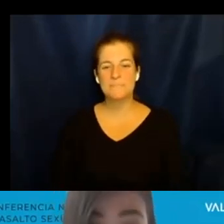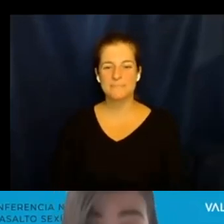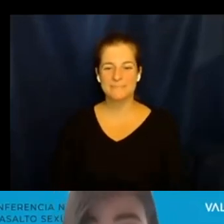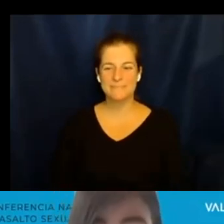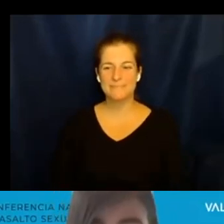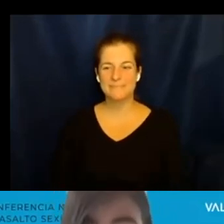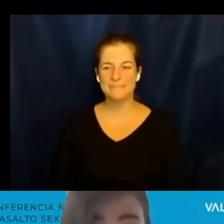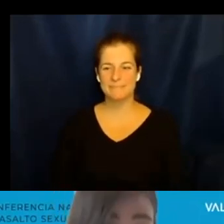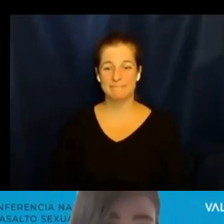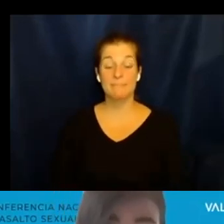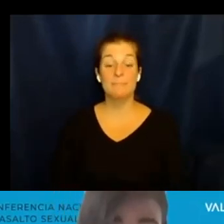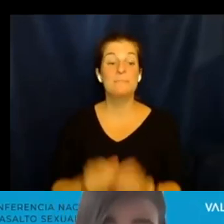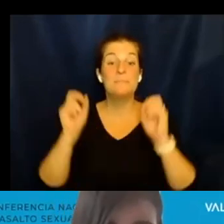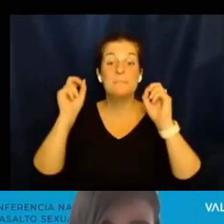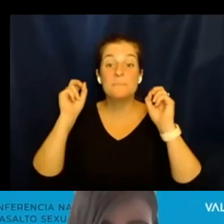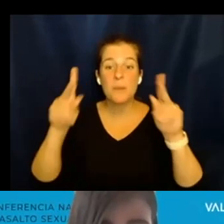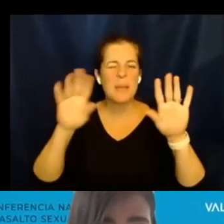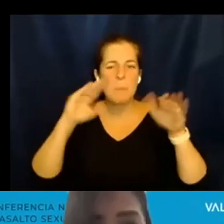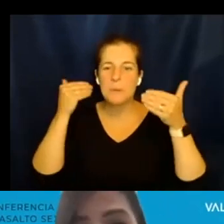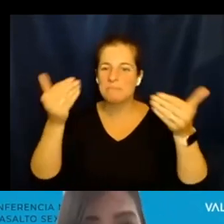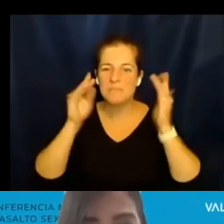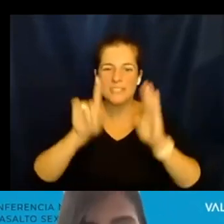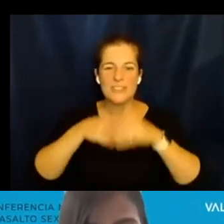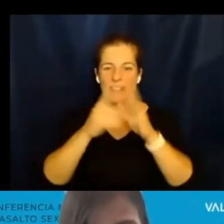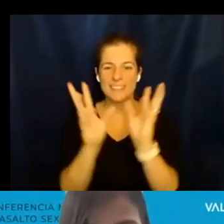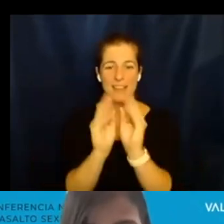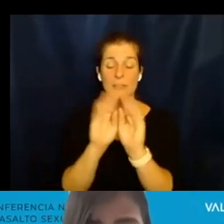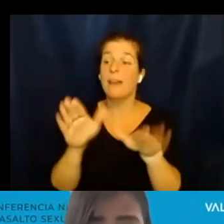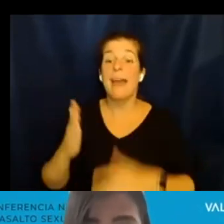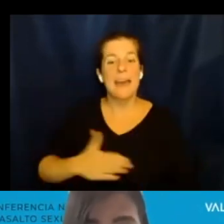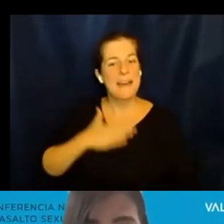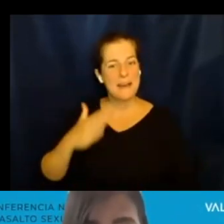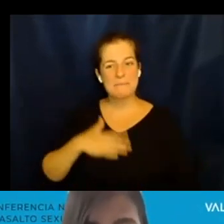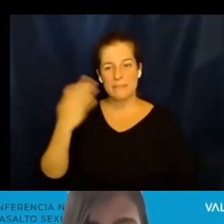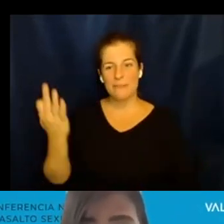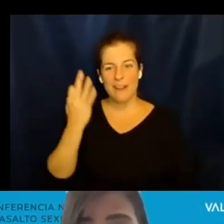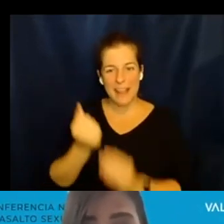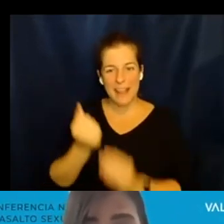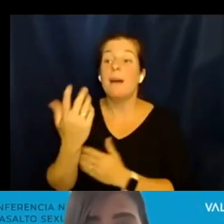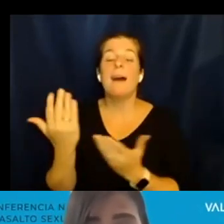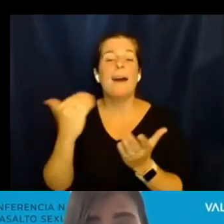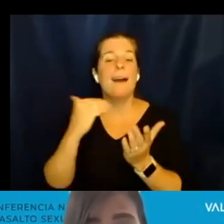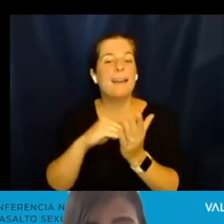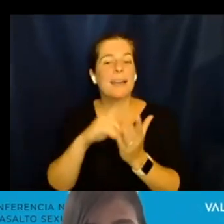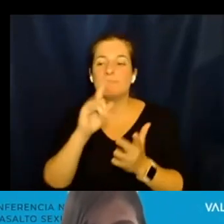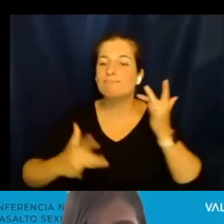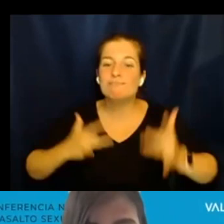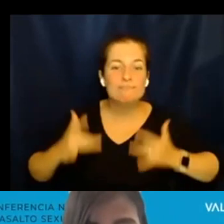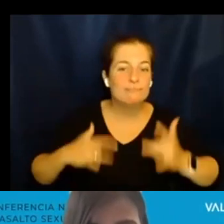all right then so let's begin our session happy friday everyone and again we are very excited to be here with all of you